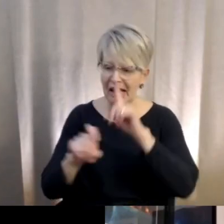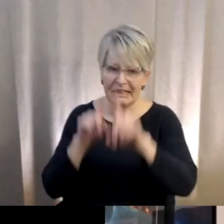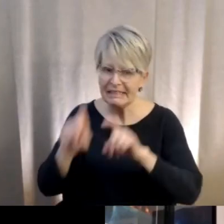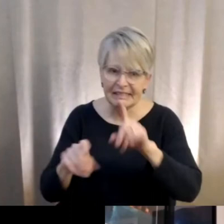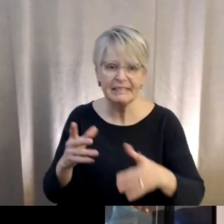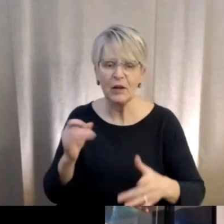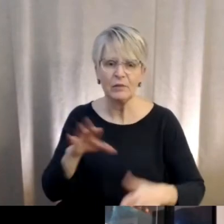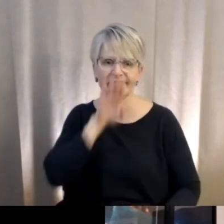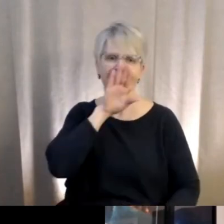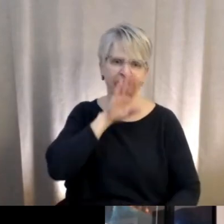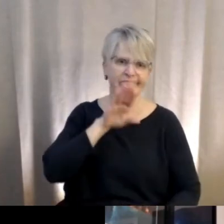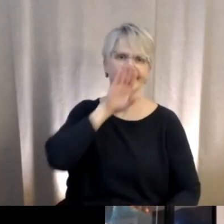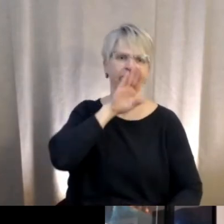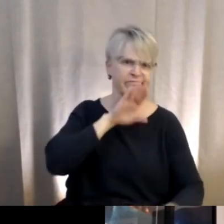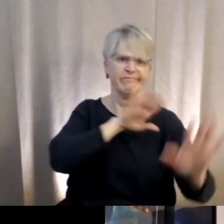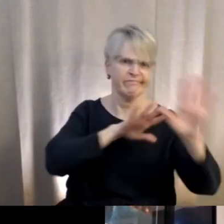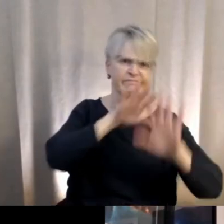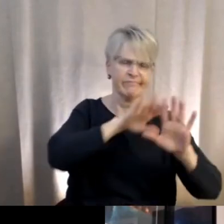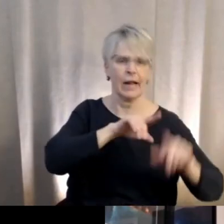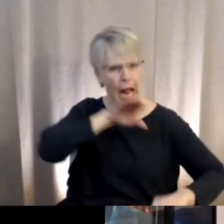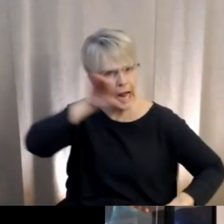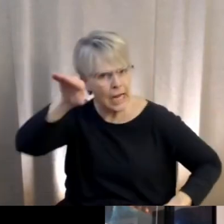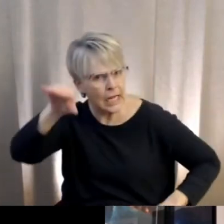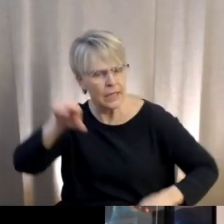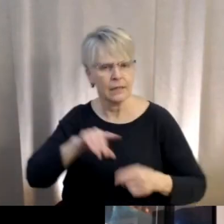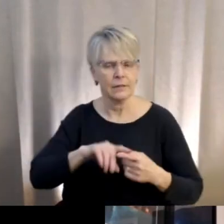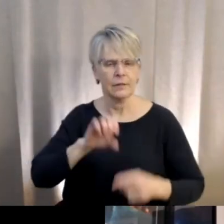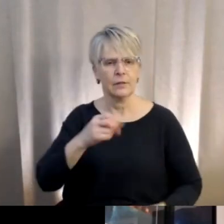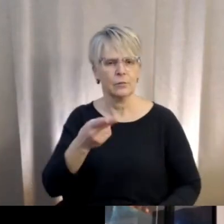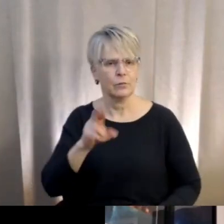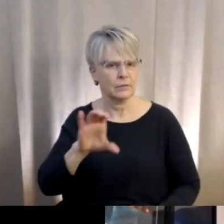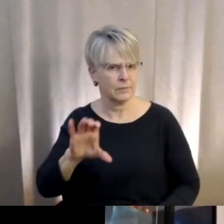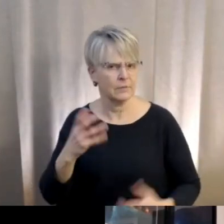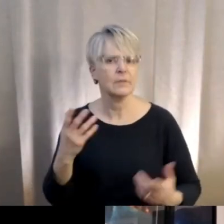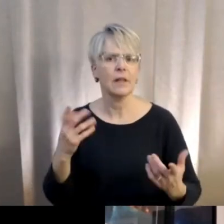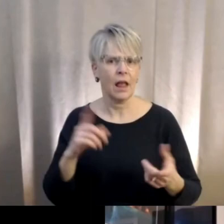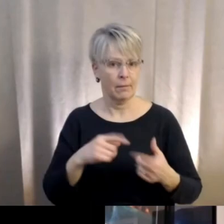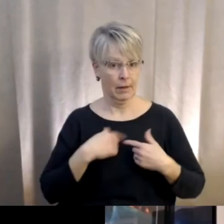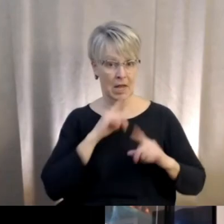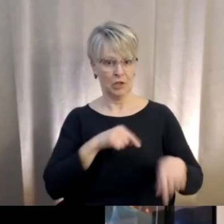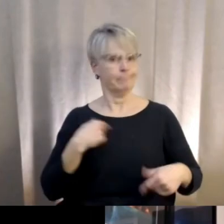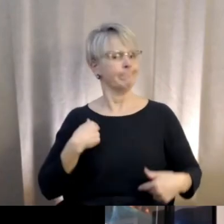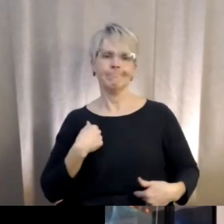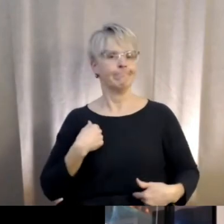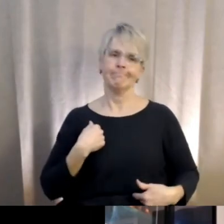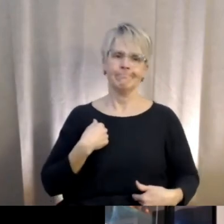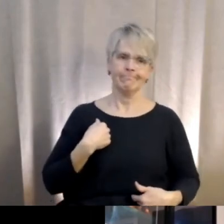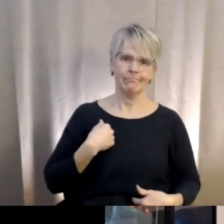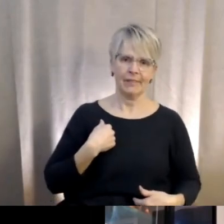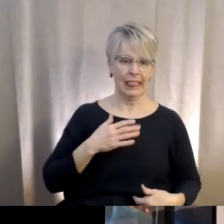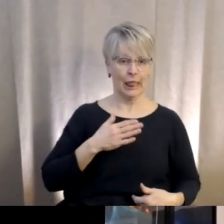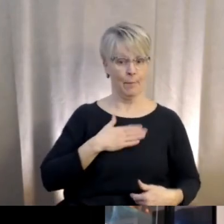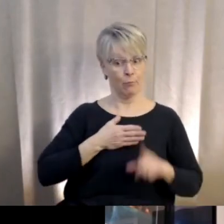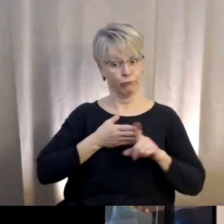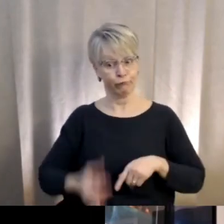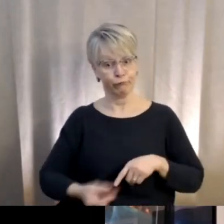hitting hurdles or difficulties. I don't have an answer for that because it's just not my